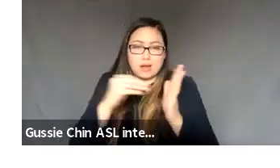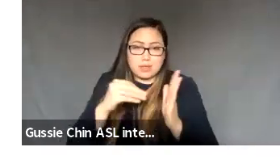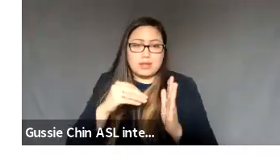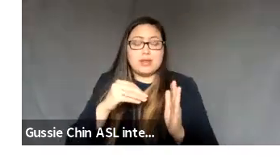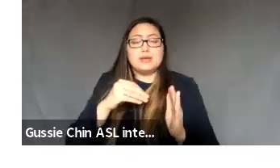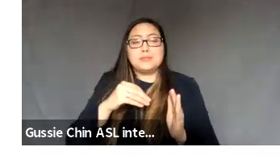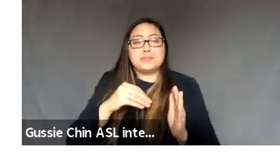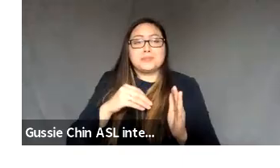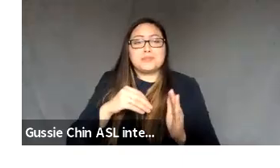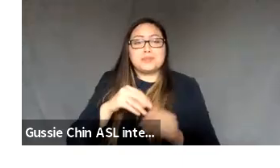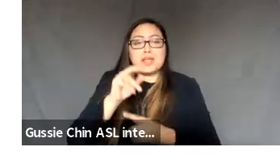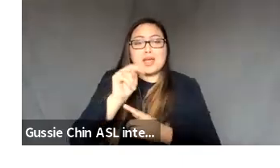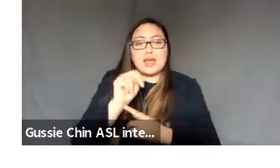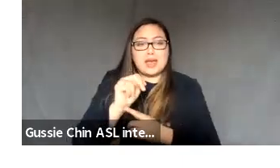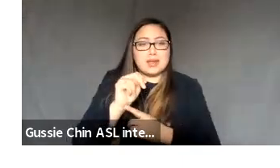NFPA Senate 72.